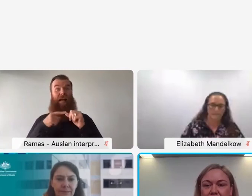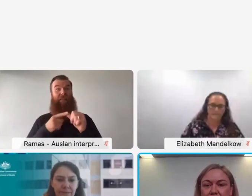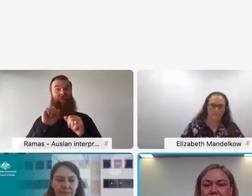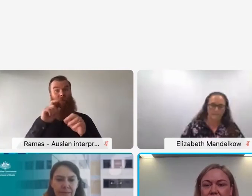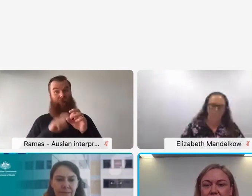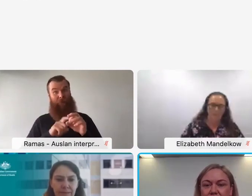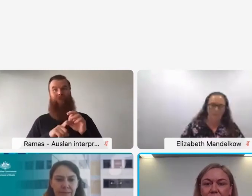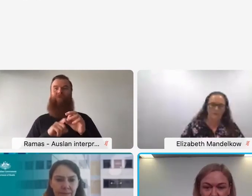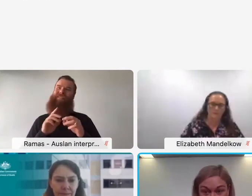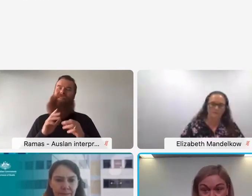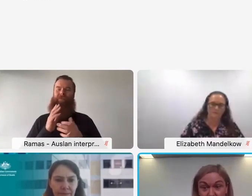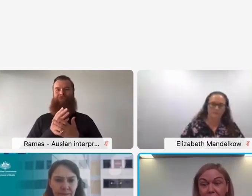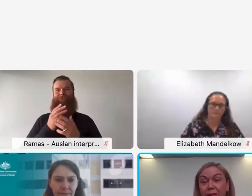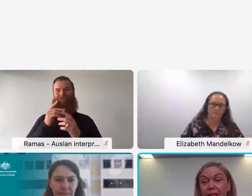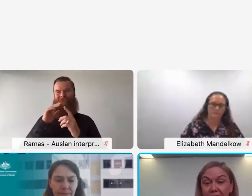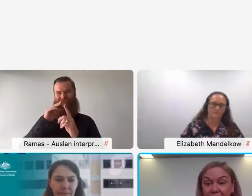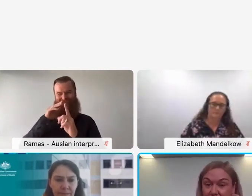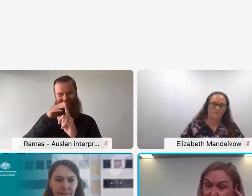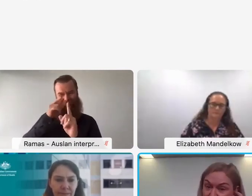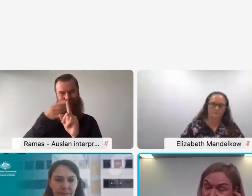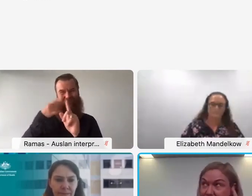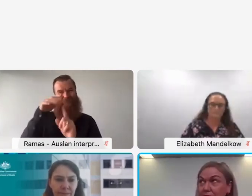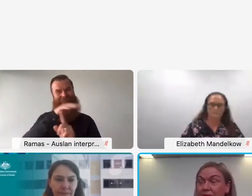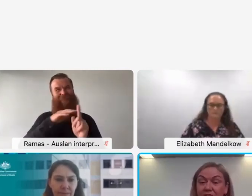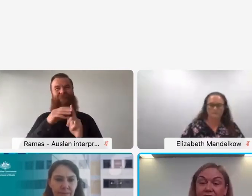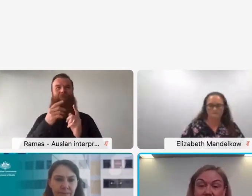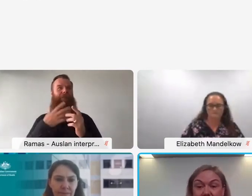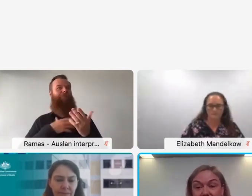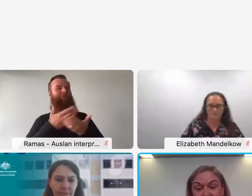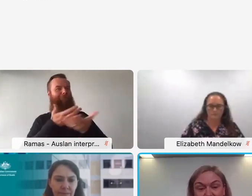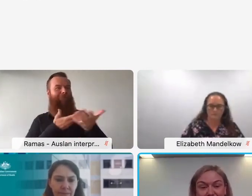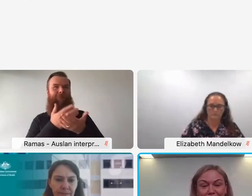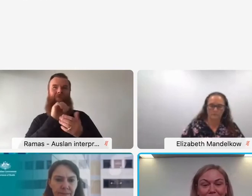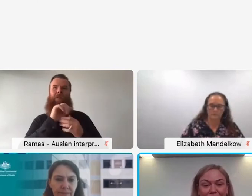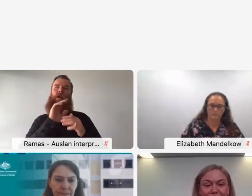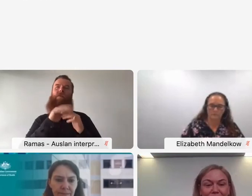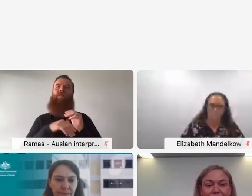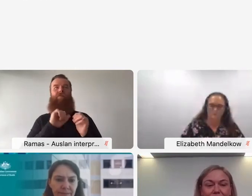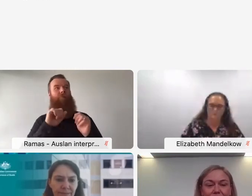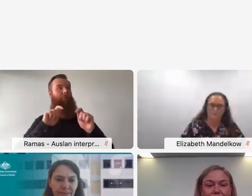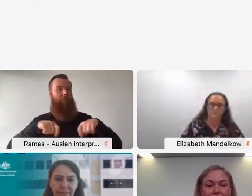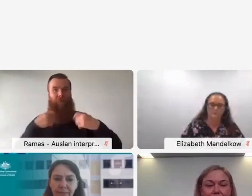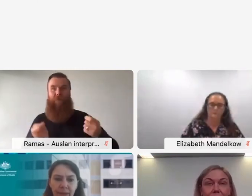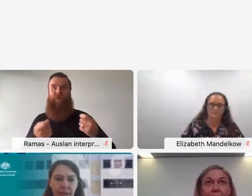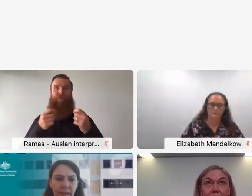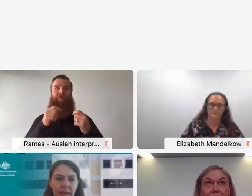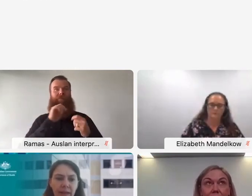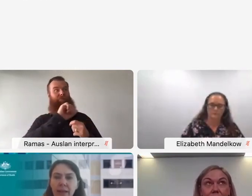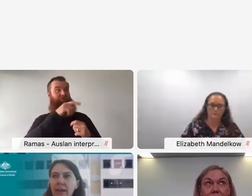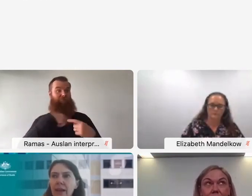So we'd talk to you about that sort of provider to us.